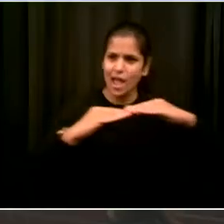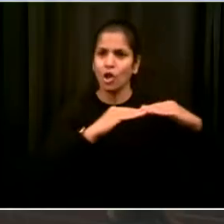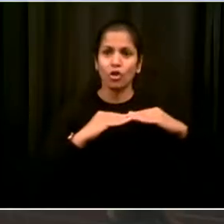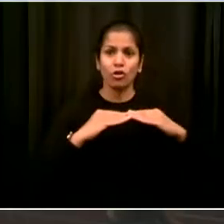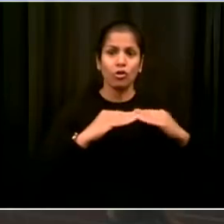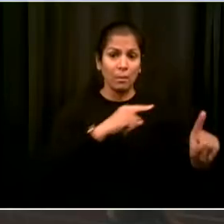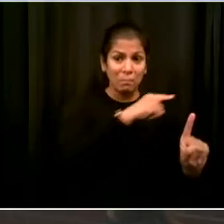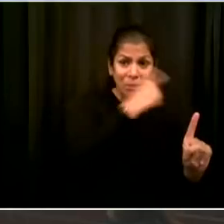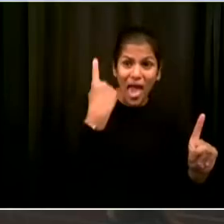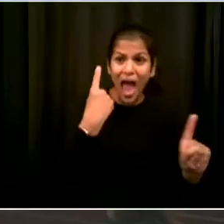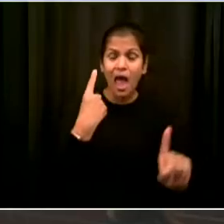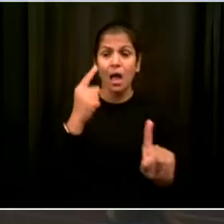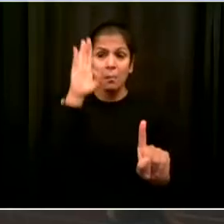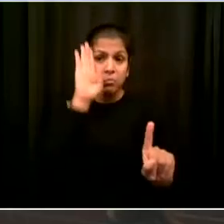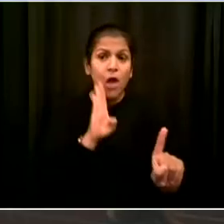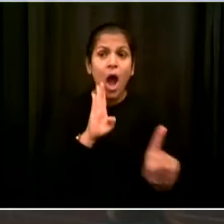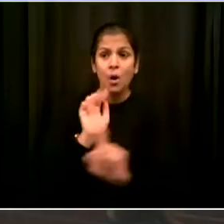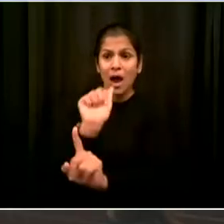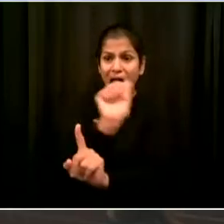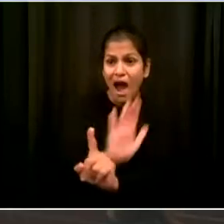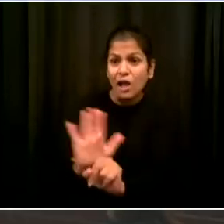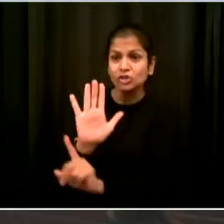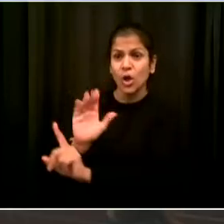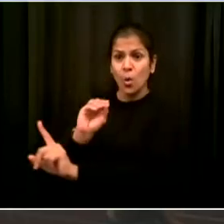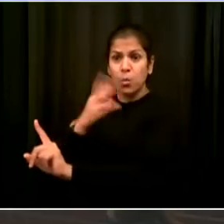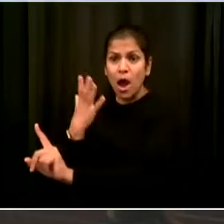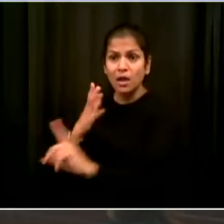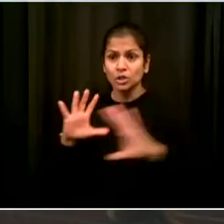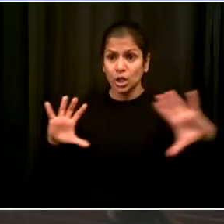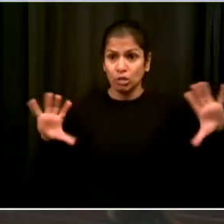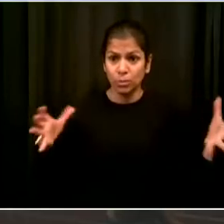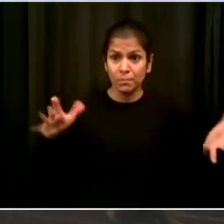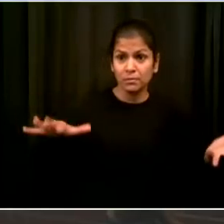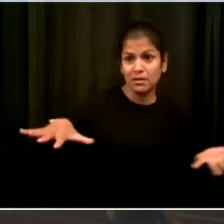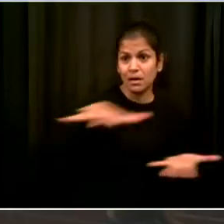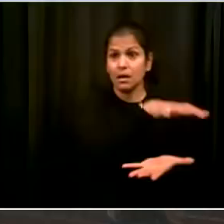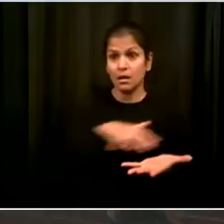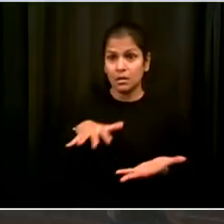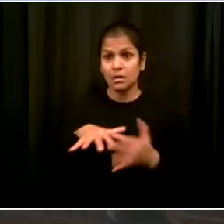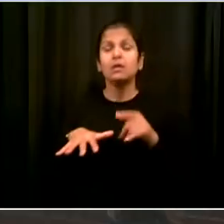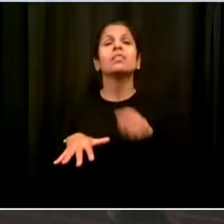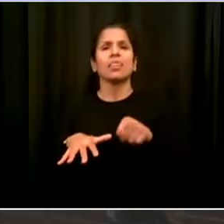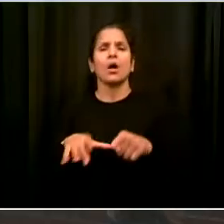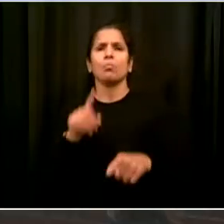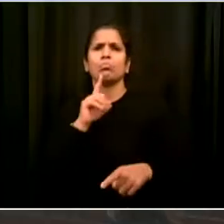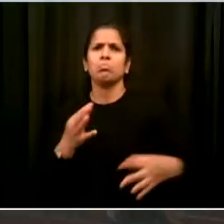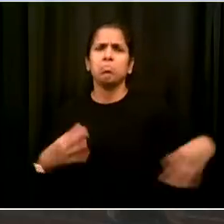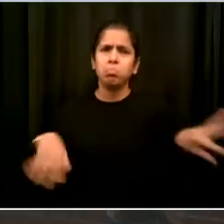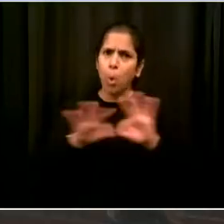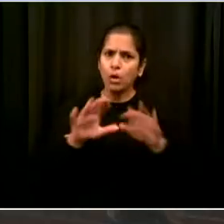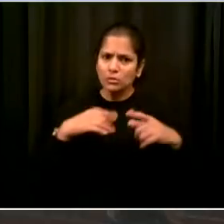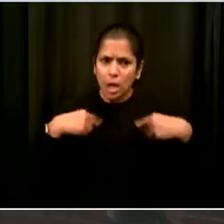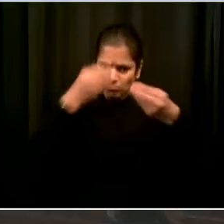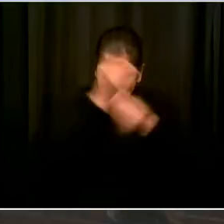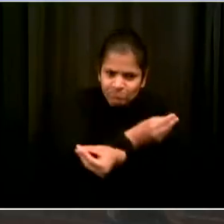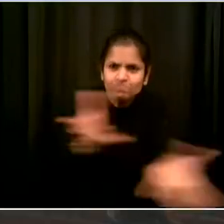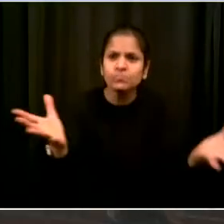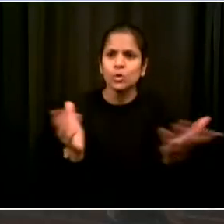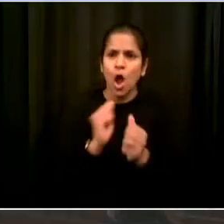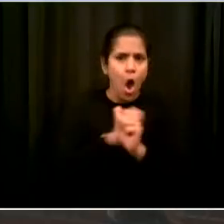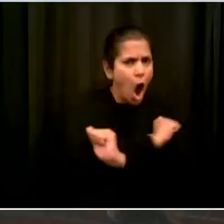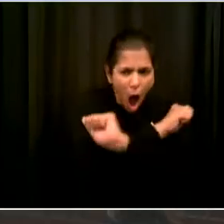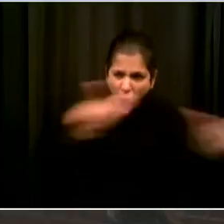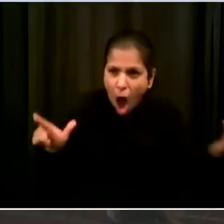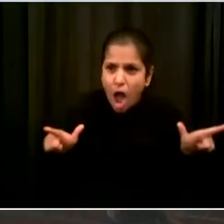let them know what's happening, gain trust through transparency. That's what we have seen has worked throughout the coronavirus